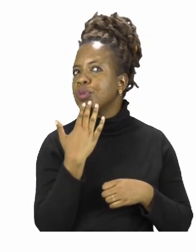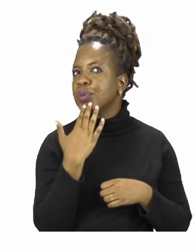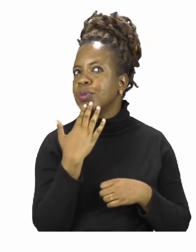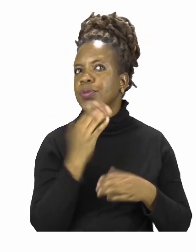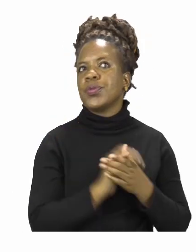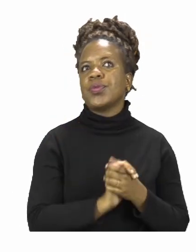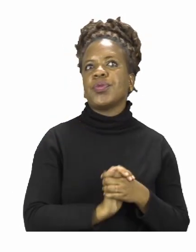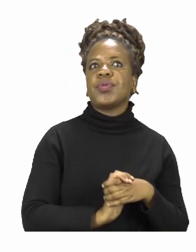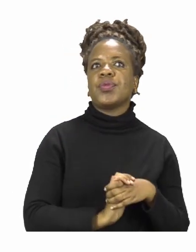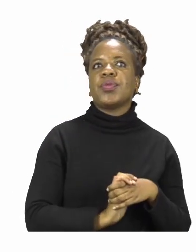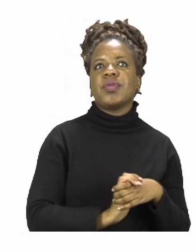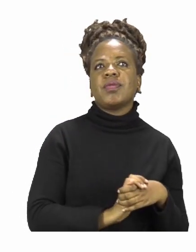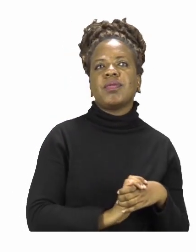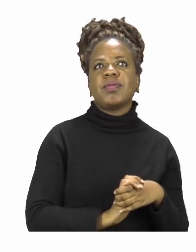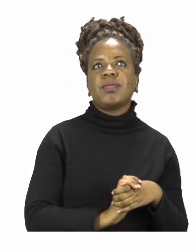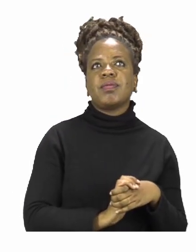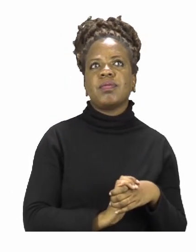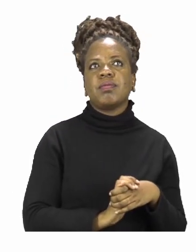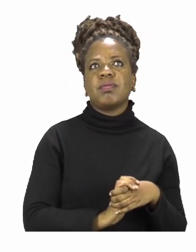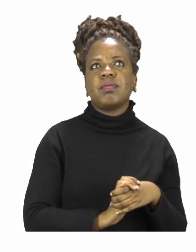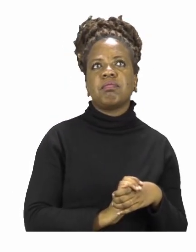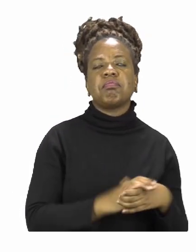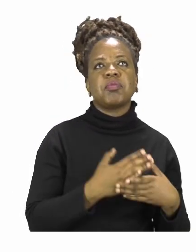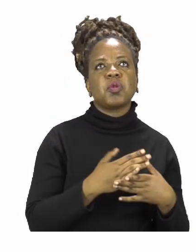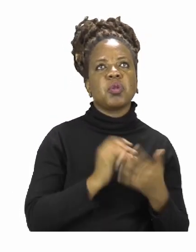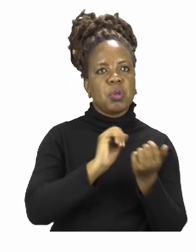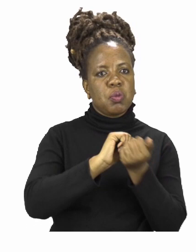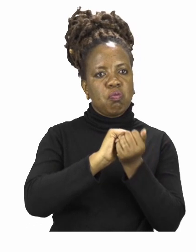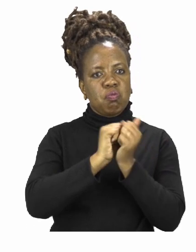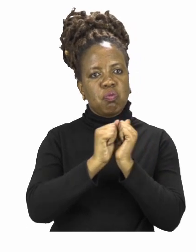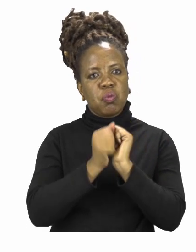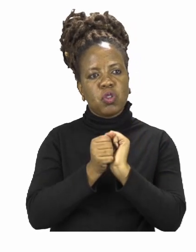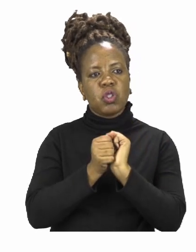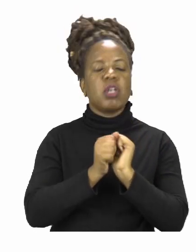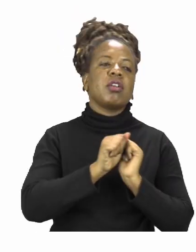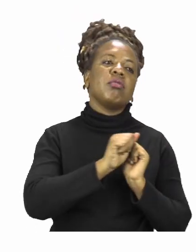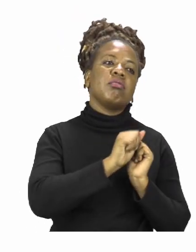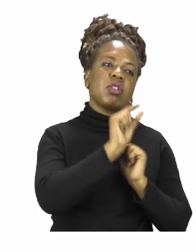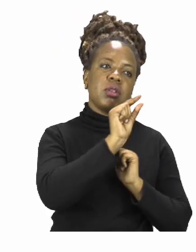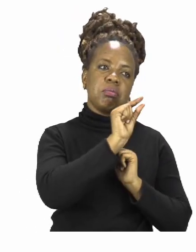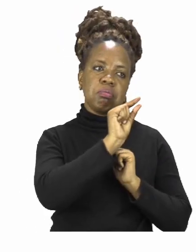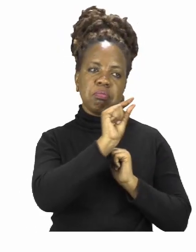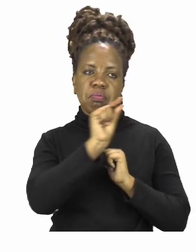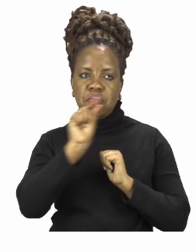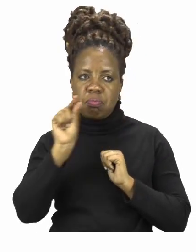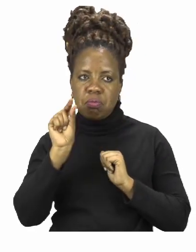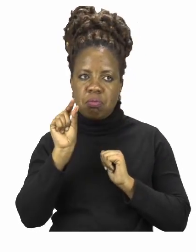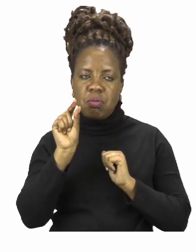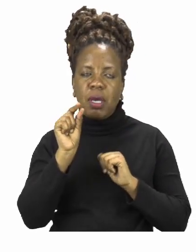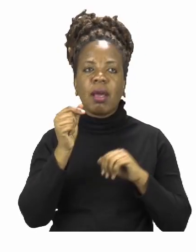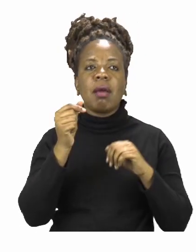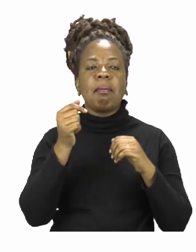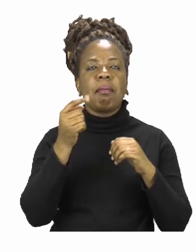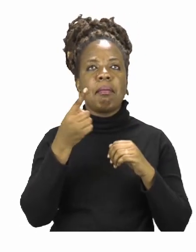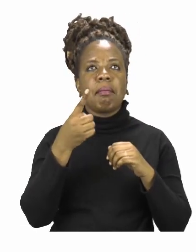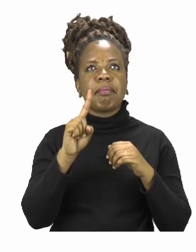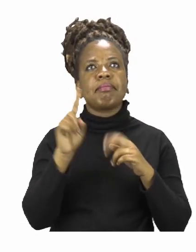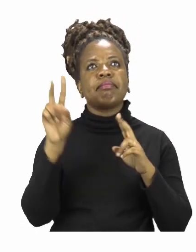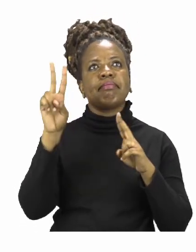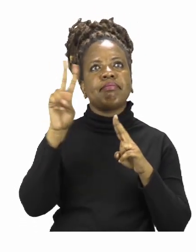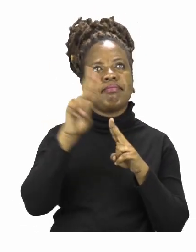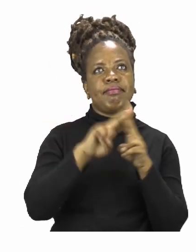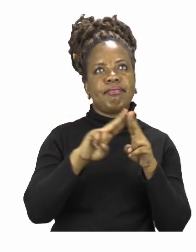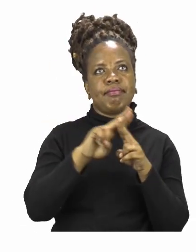can change a sentence and then include a possessive noun. The example